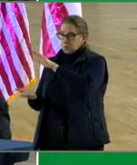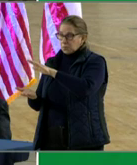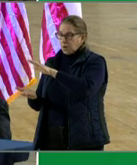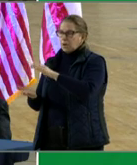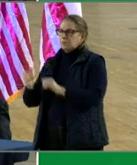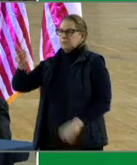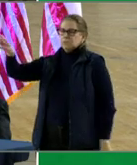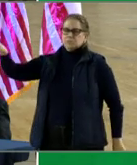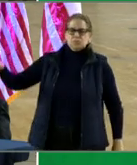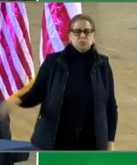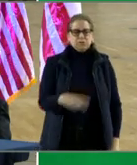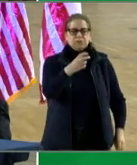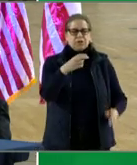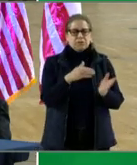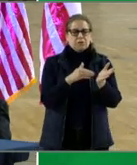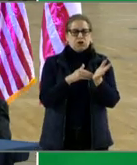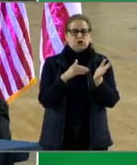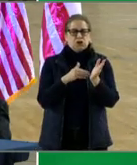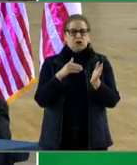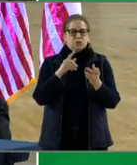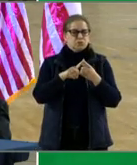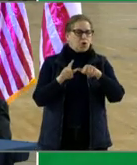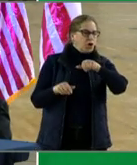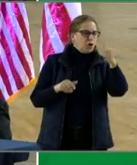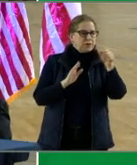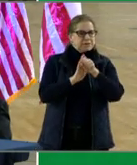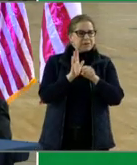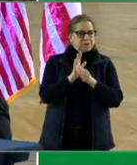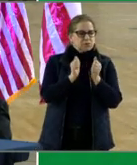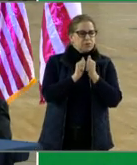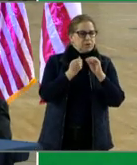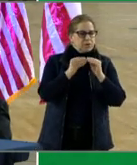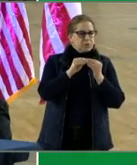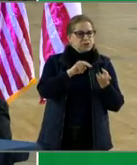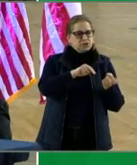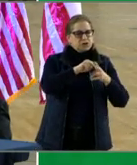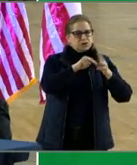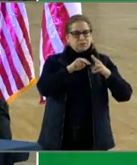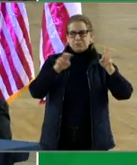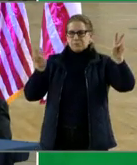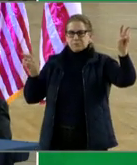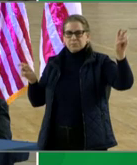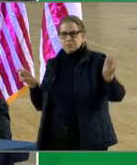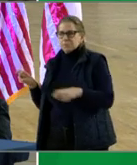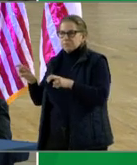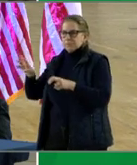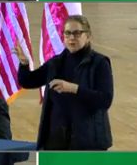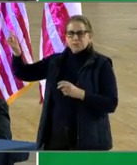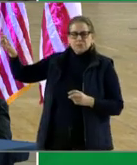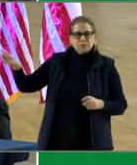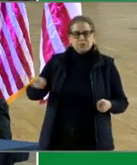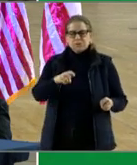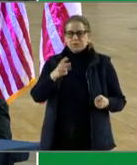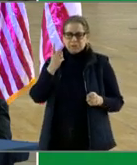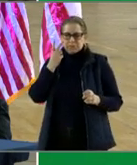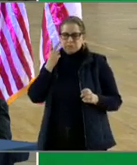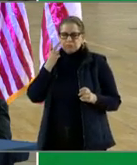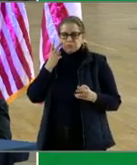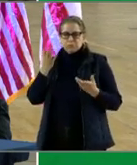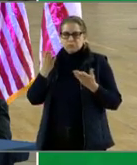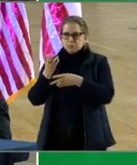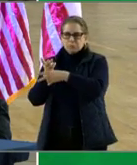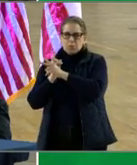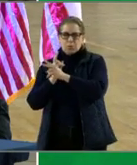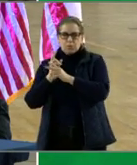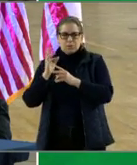redeploy those human resources to the district at the appropriate time. And I would just add to the end of that, Mr. Chairman, that we are,